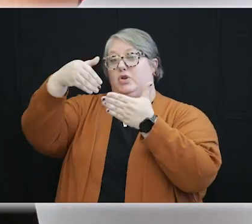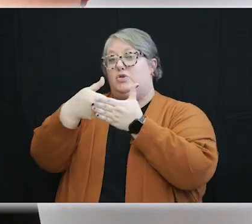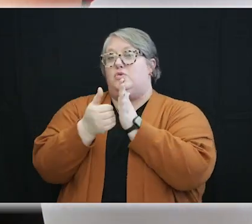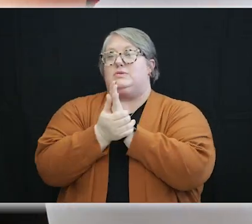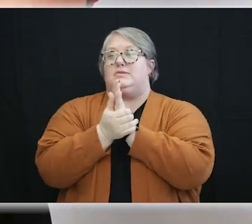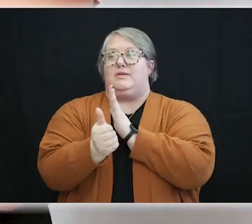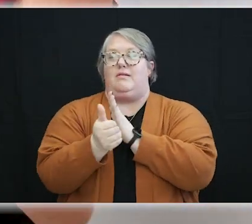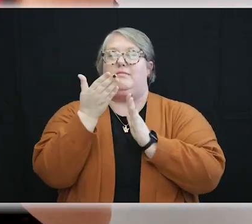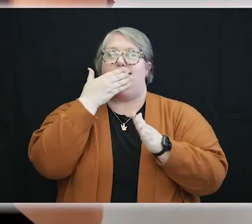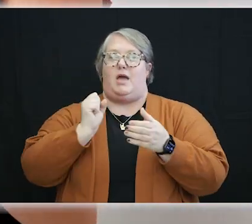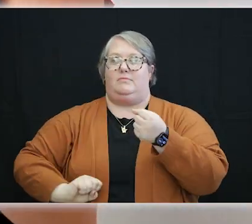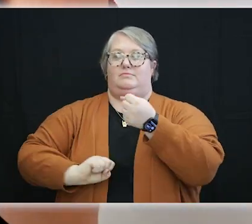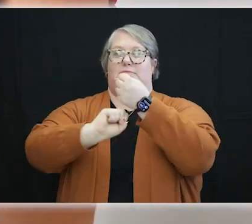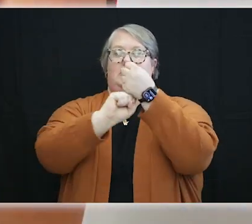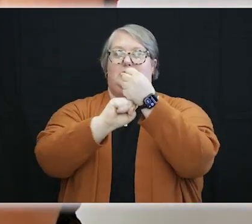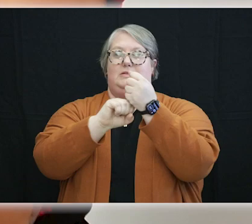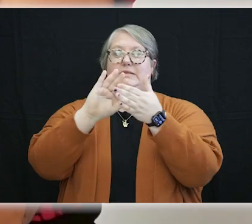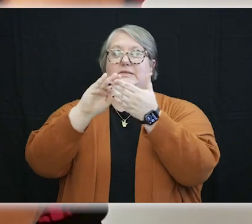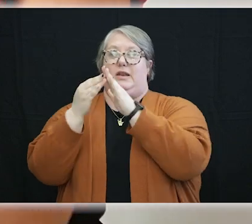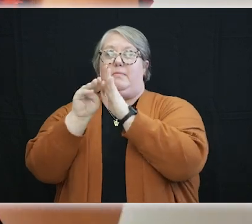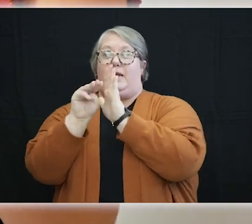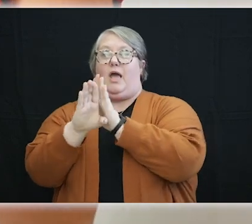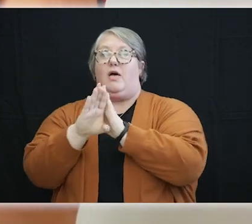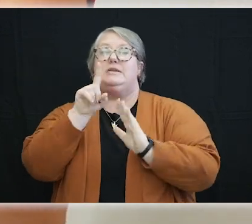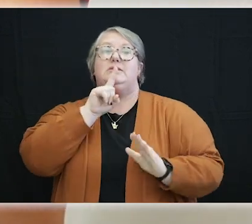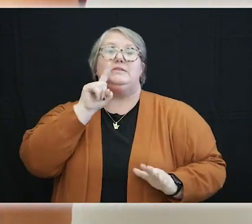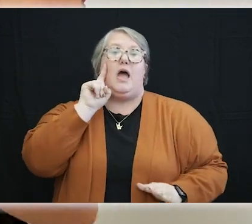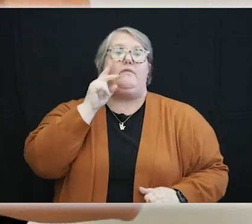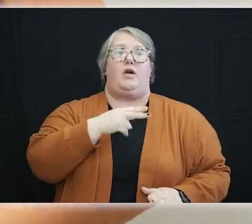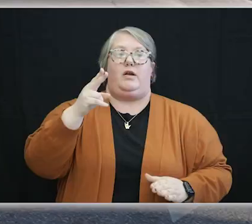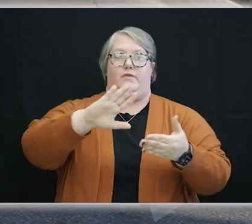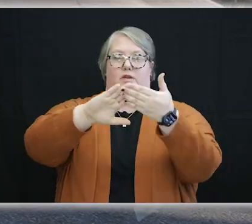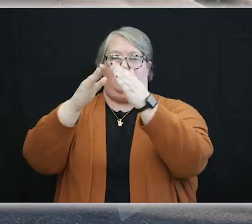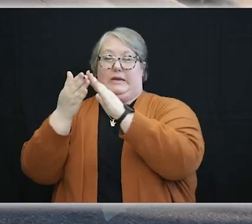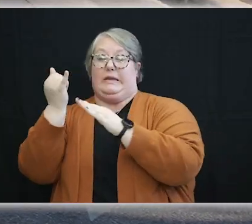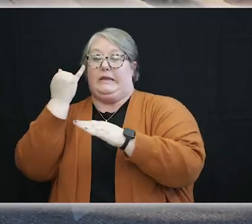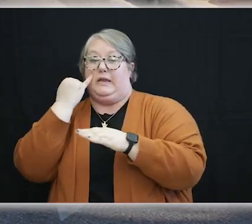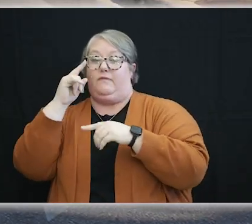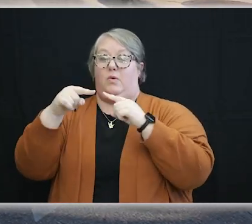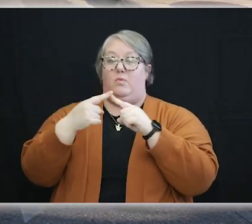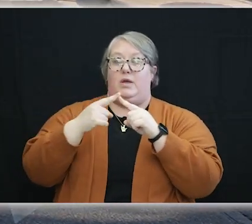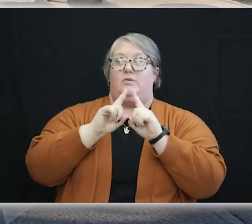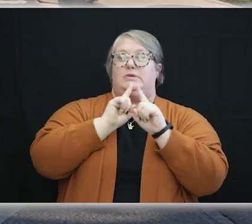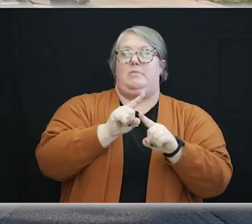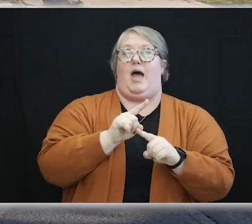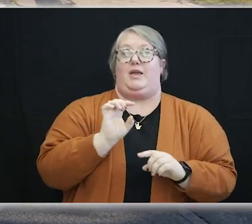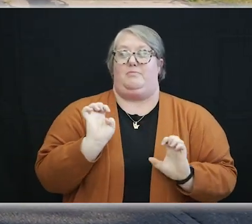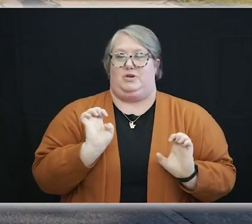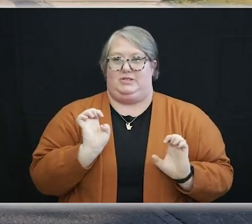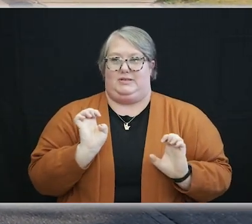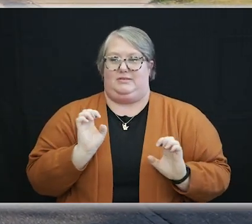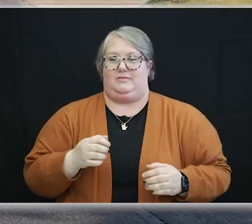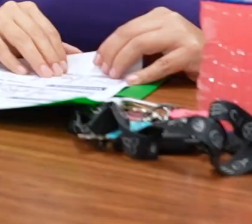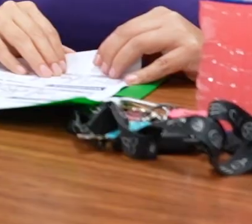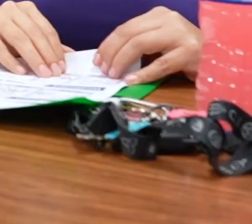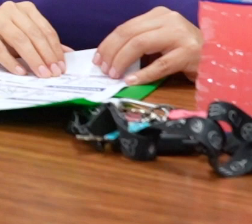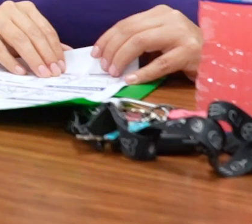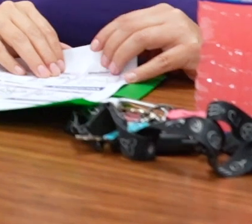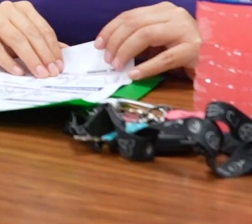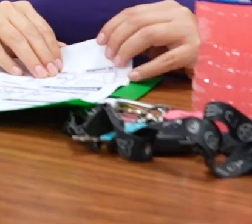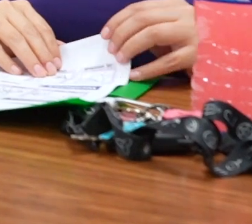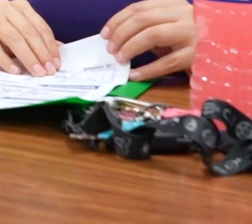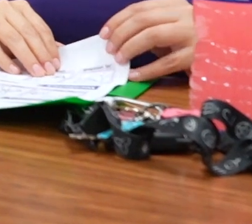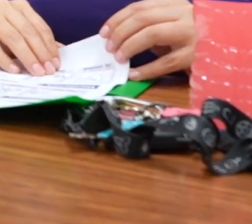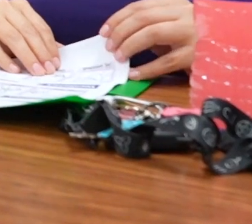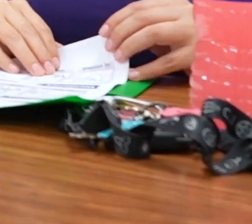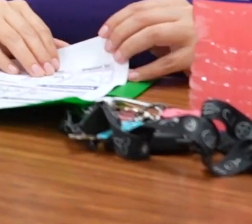new skill to better assist the City of McAllen deaf or hard of hearing community if and when they respond in an emergency. It's